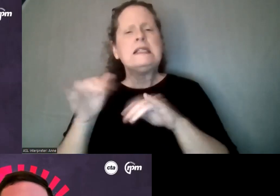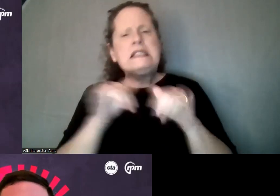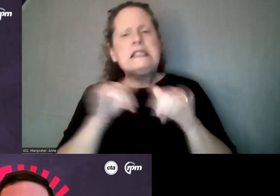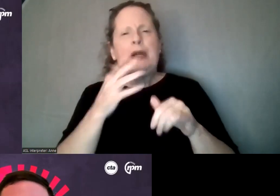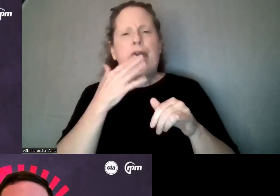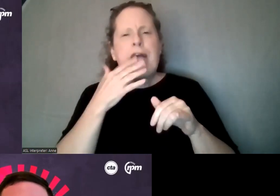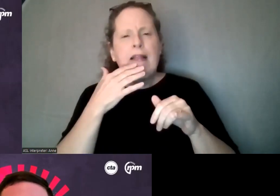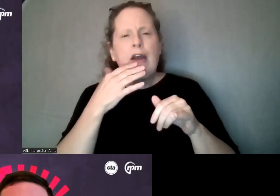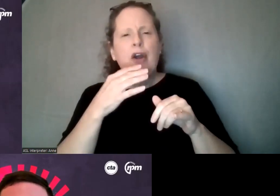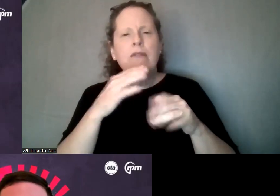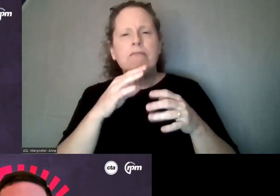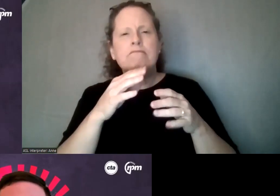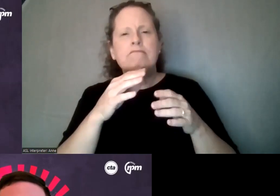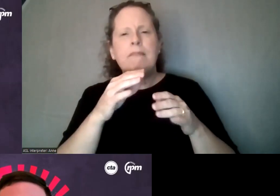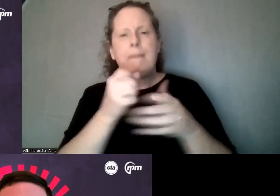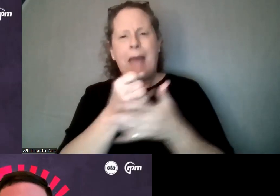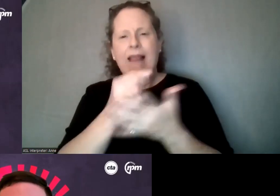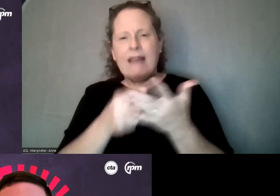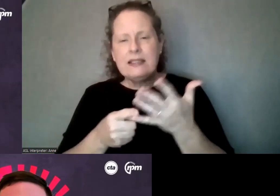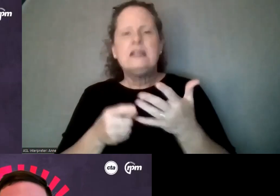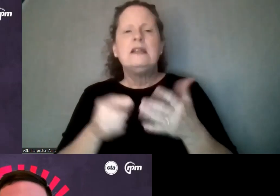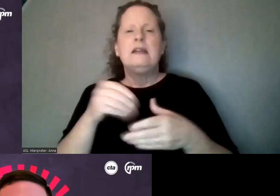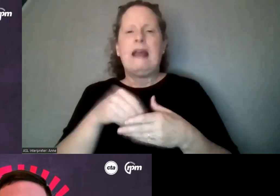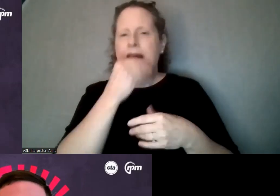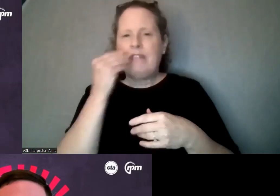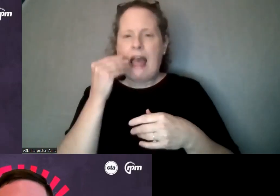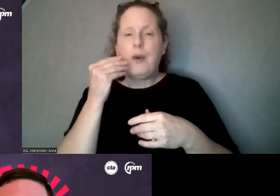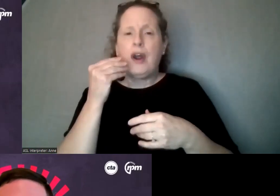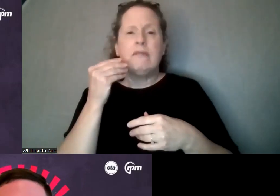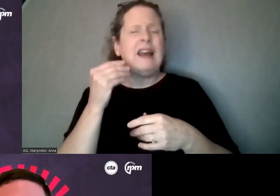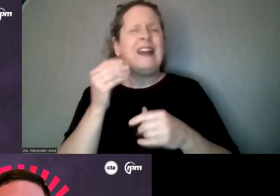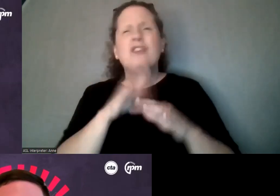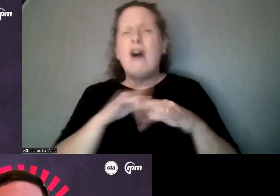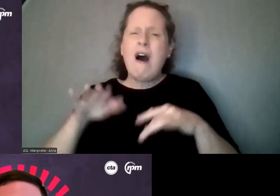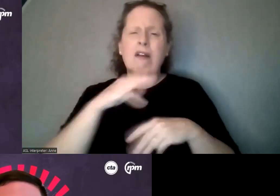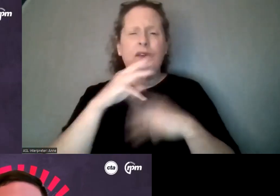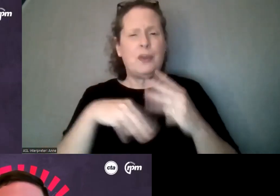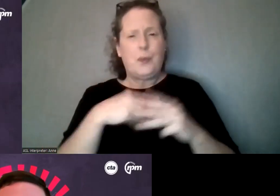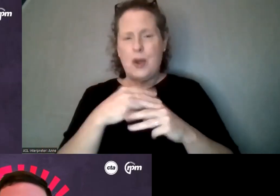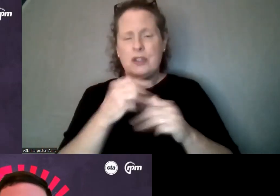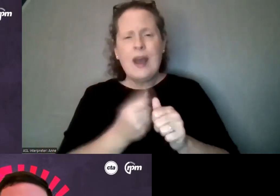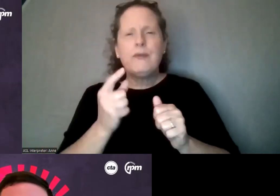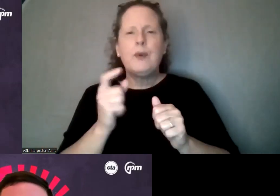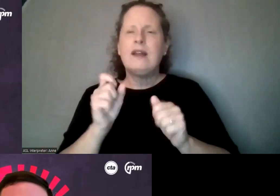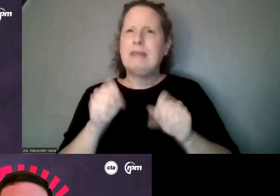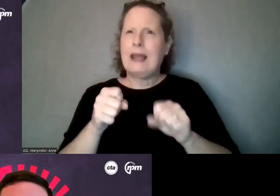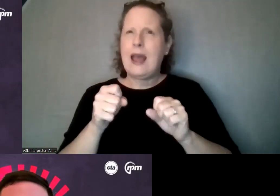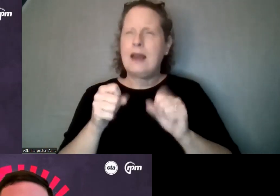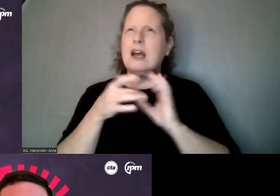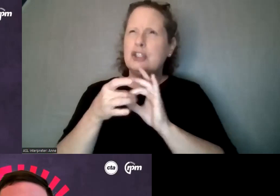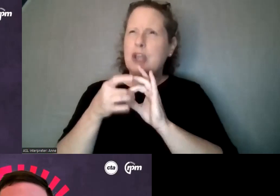So, I mean, it's a flower is it's everywhere in the world, and then everyone can associate the flowers, and